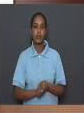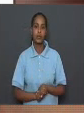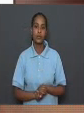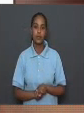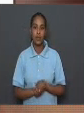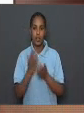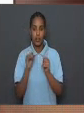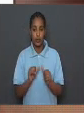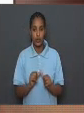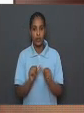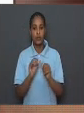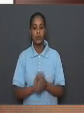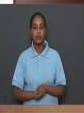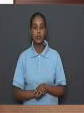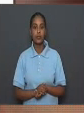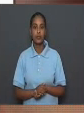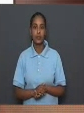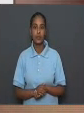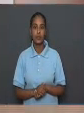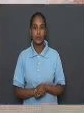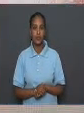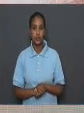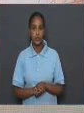beautiful. Let us continue.